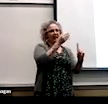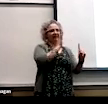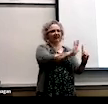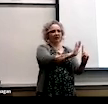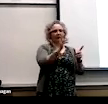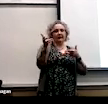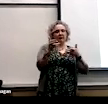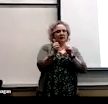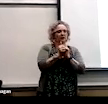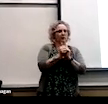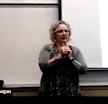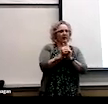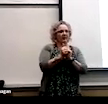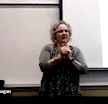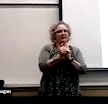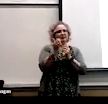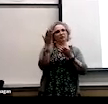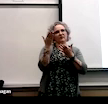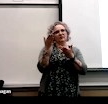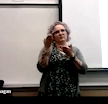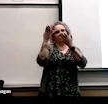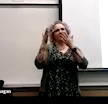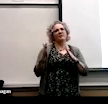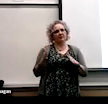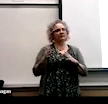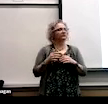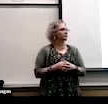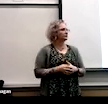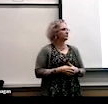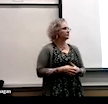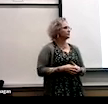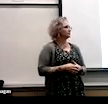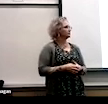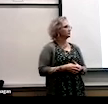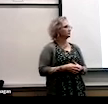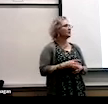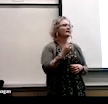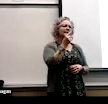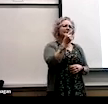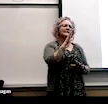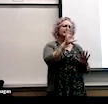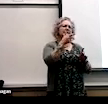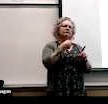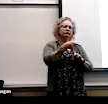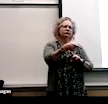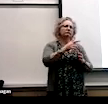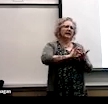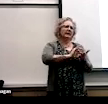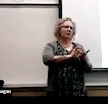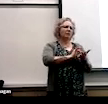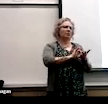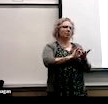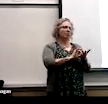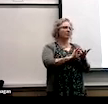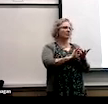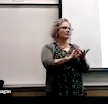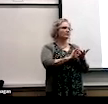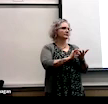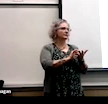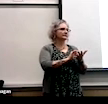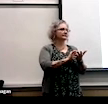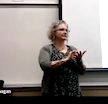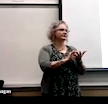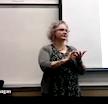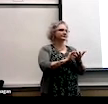very, I'm gonna call it medical sphere in terms of the transition, and very focused on people who